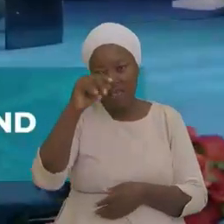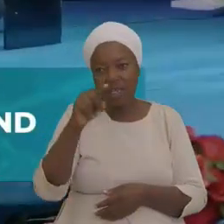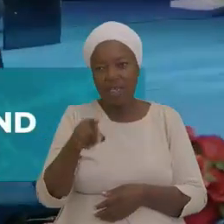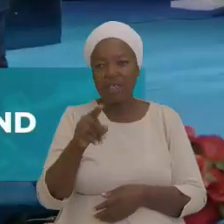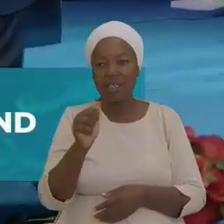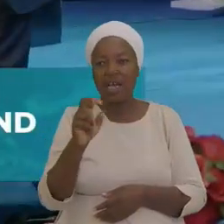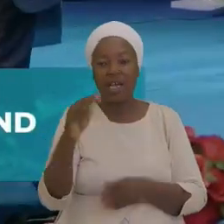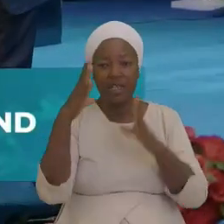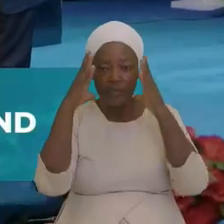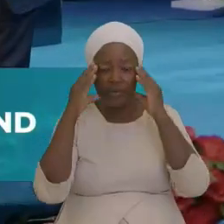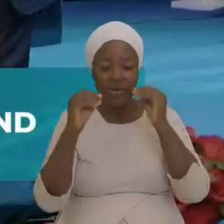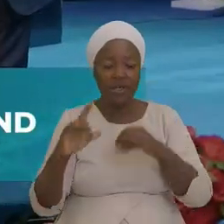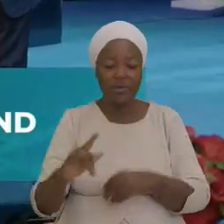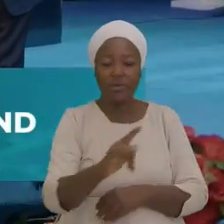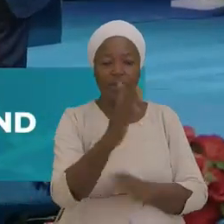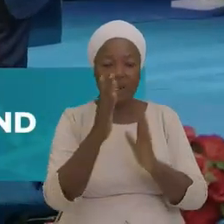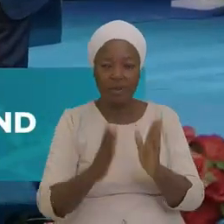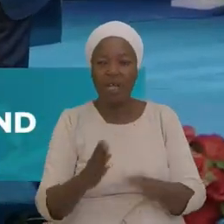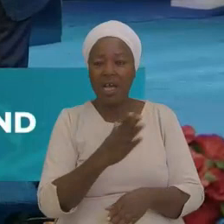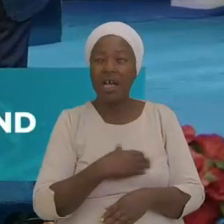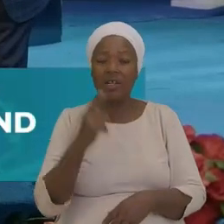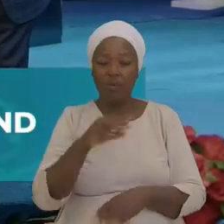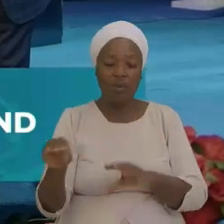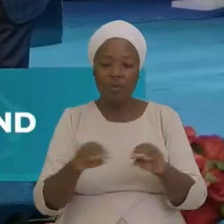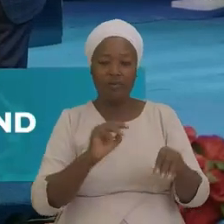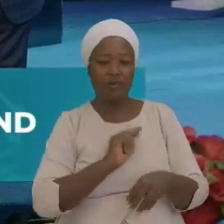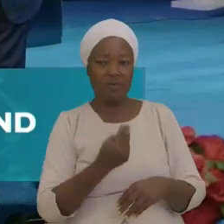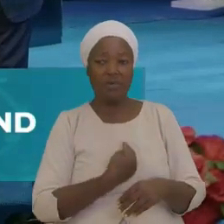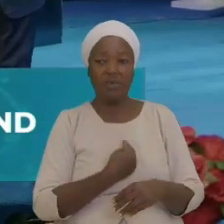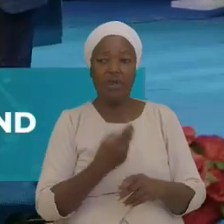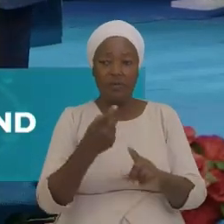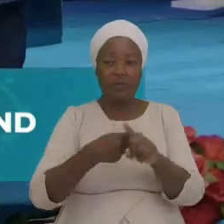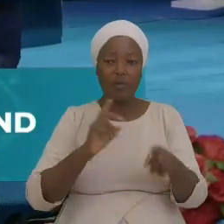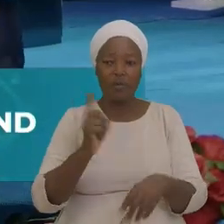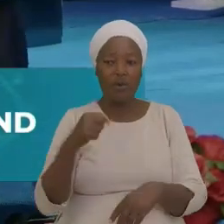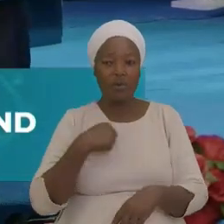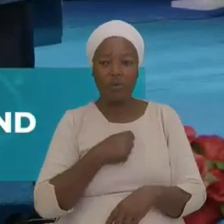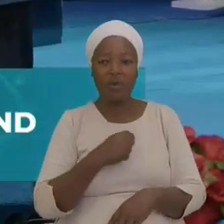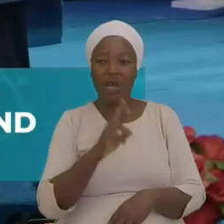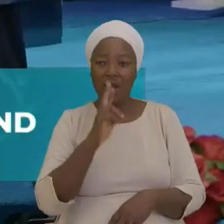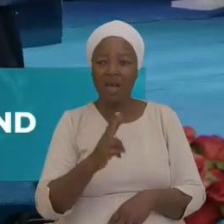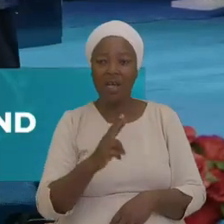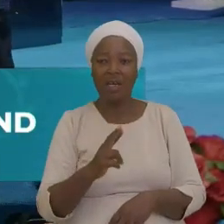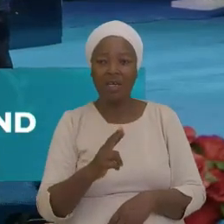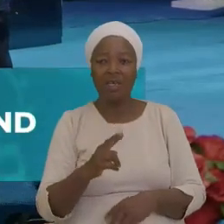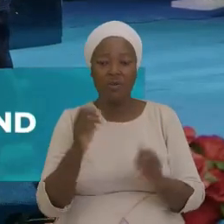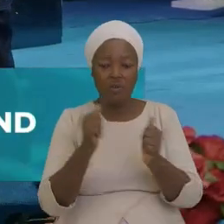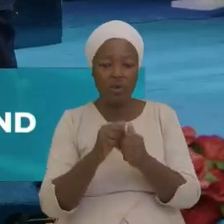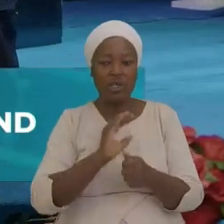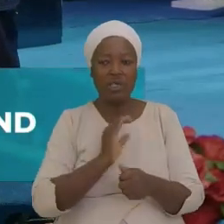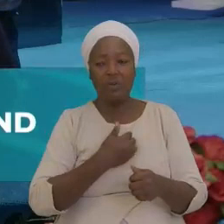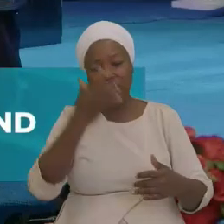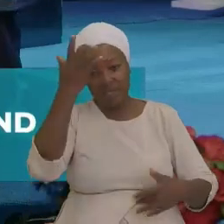experienced pilot, and he will fly us from where we are, from our sickness into